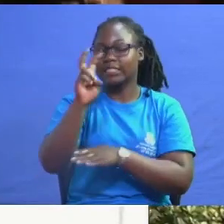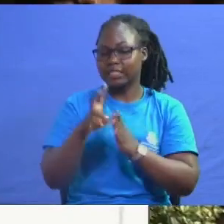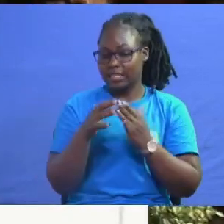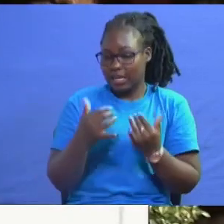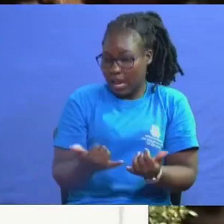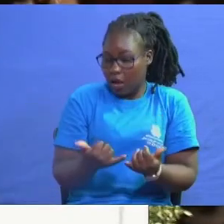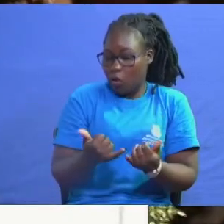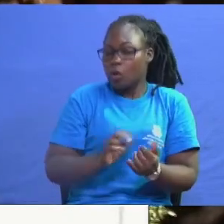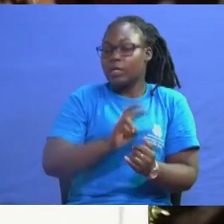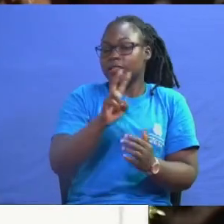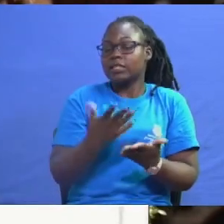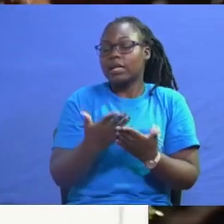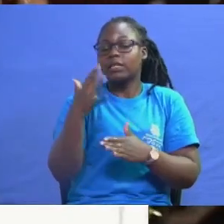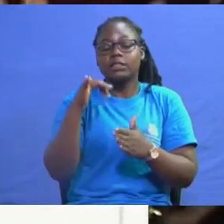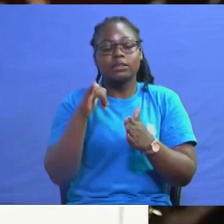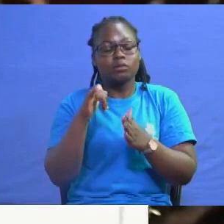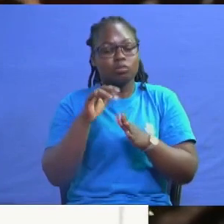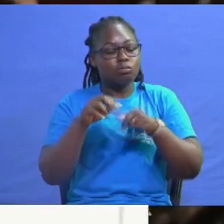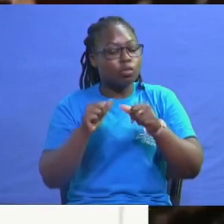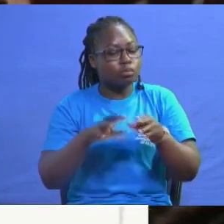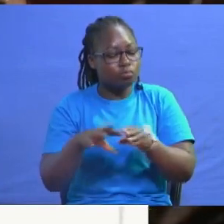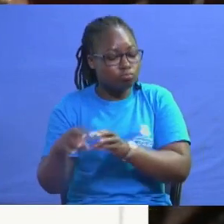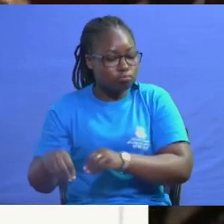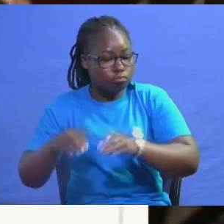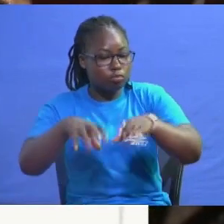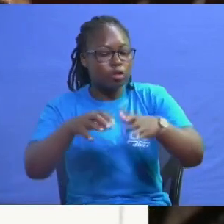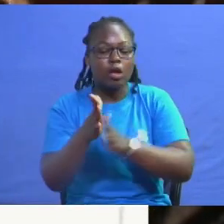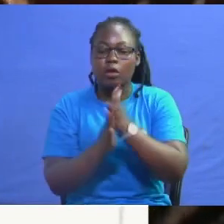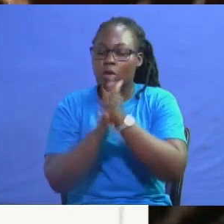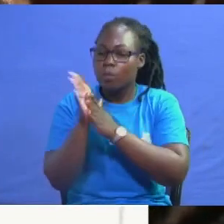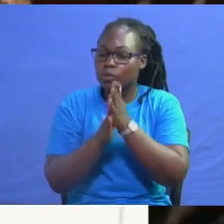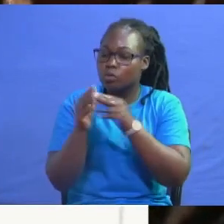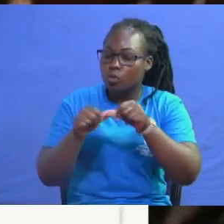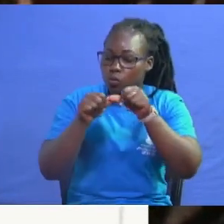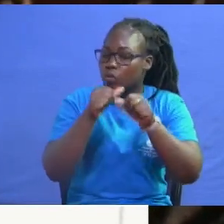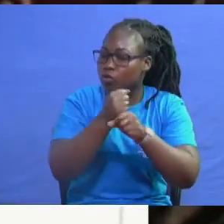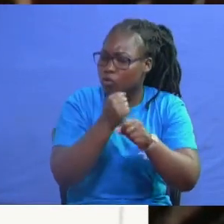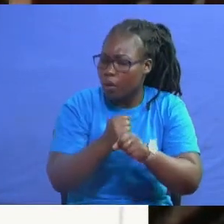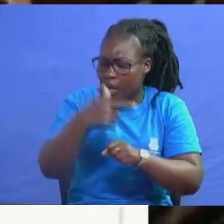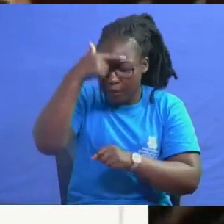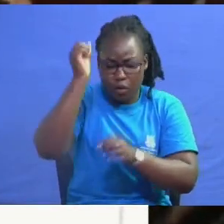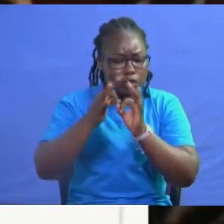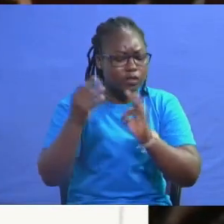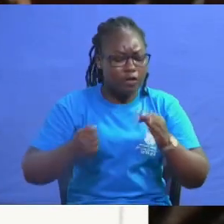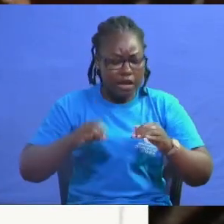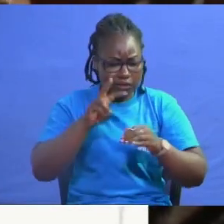ni mipango ambayo inaweza weka mkulima motisha wa kuendelea kufanya kazi. Sababu nikipanda fertilizer ya